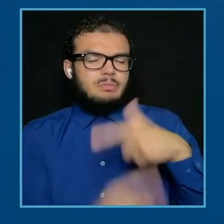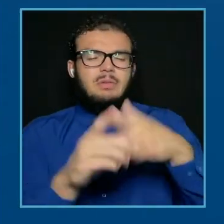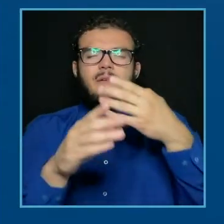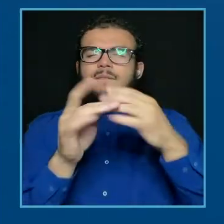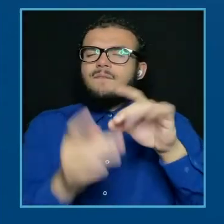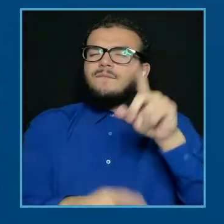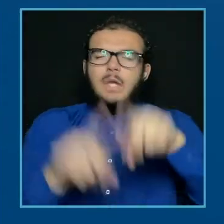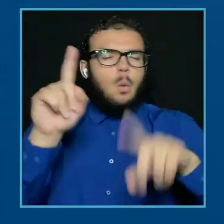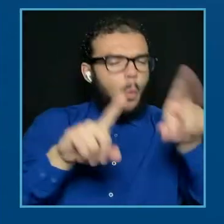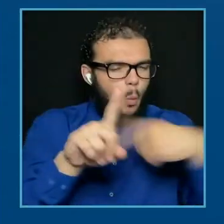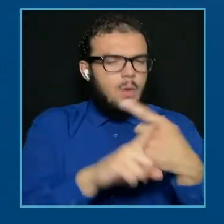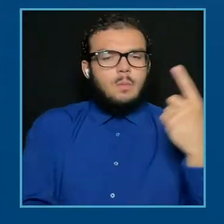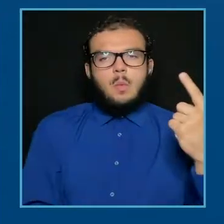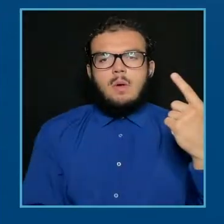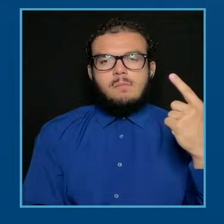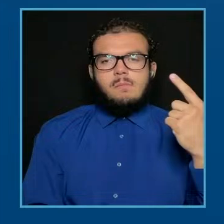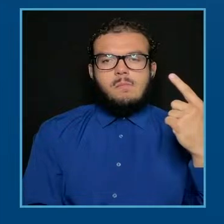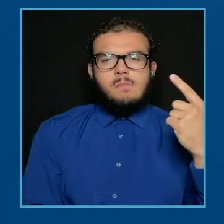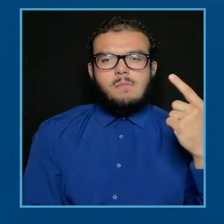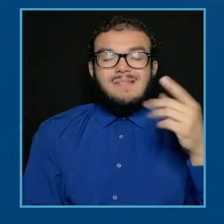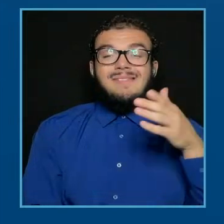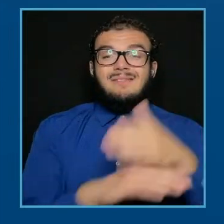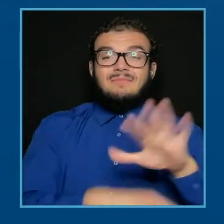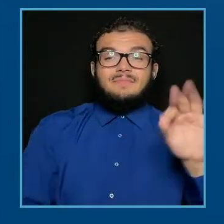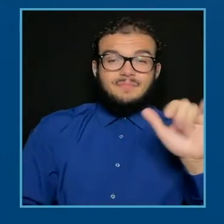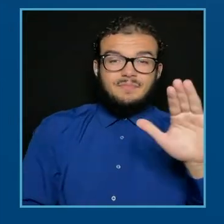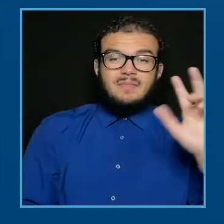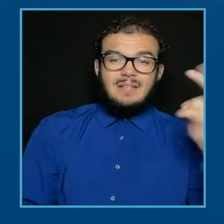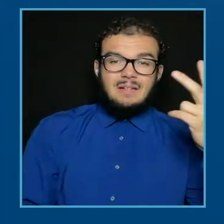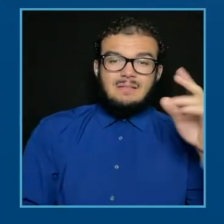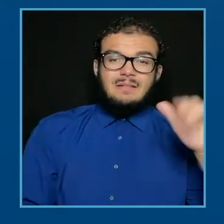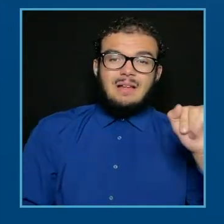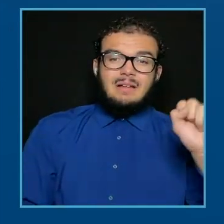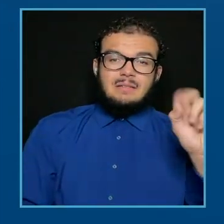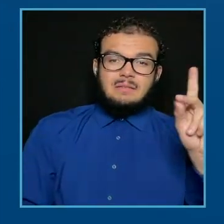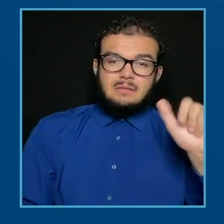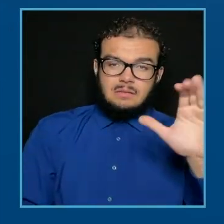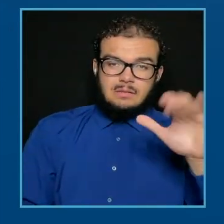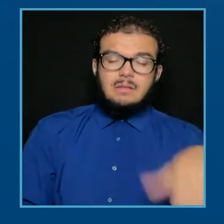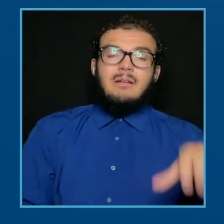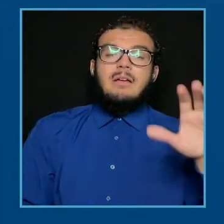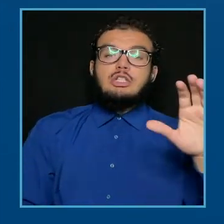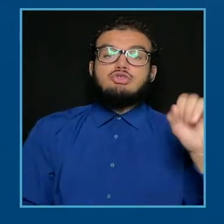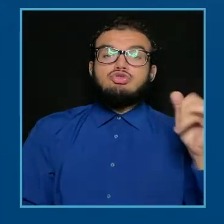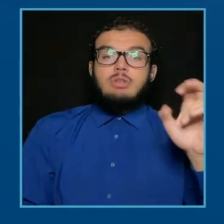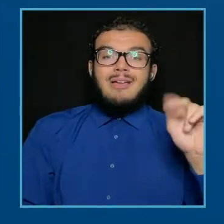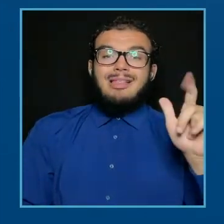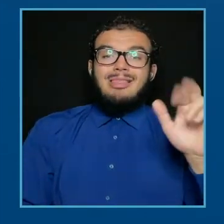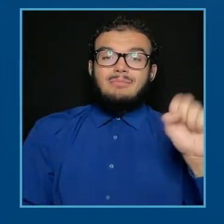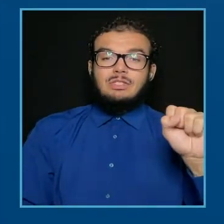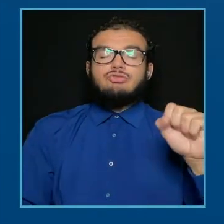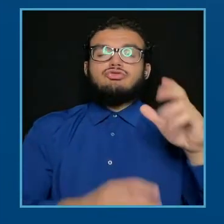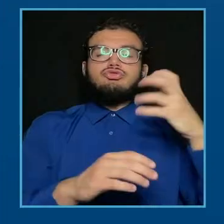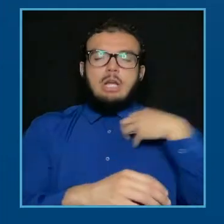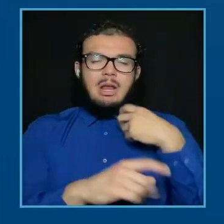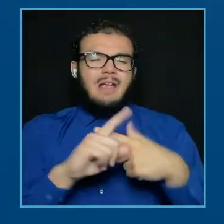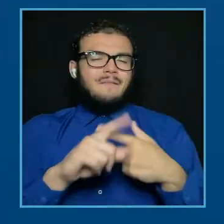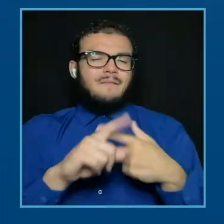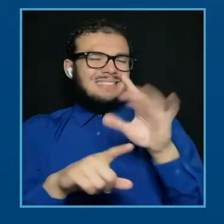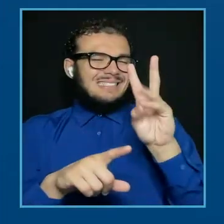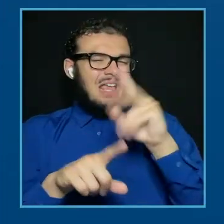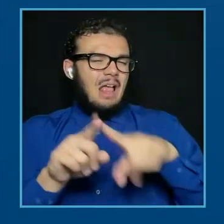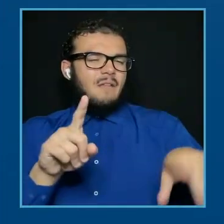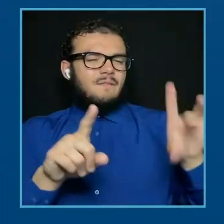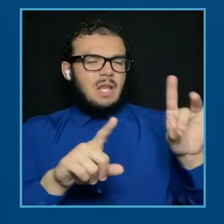than 1. After the February 2nd ASDC election of Jane Cleave as chair, we now have 6 of 8 positions that